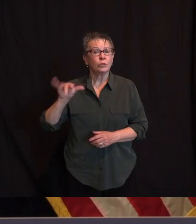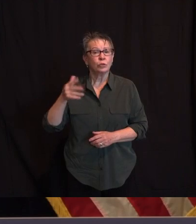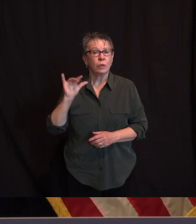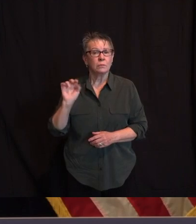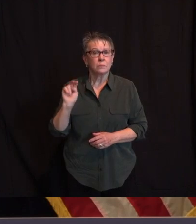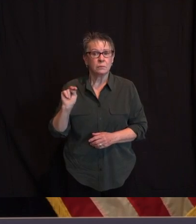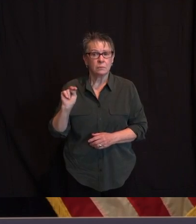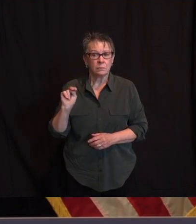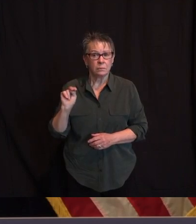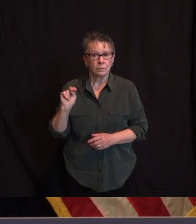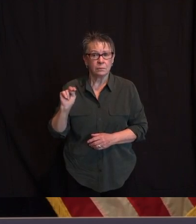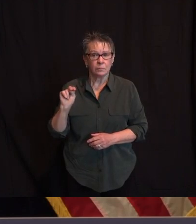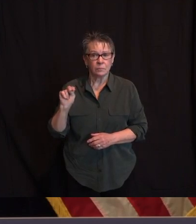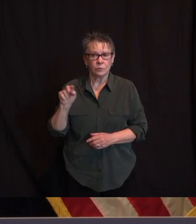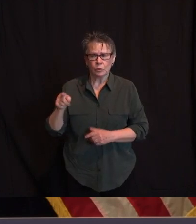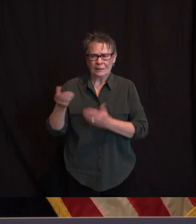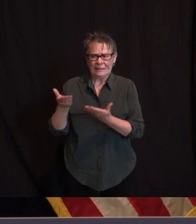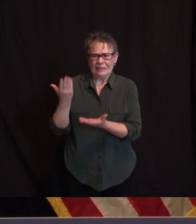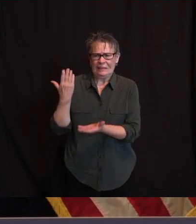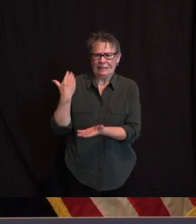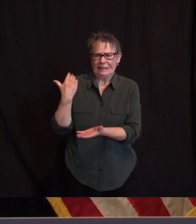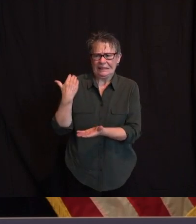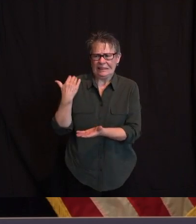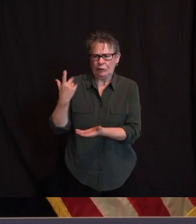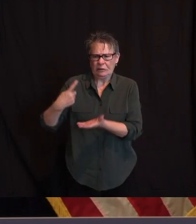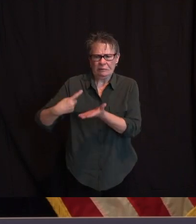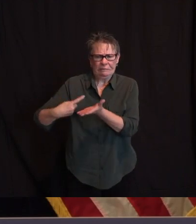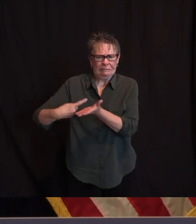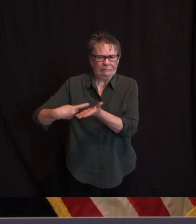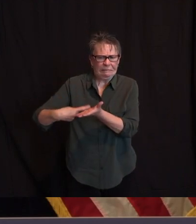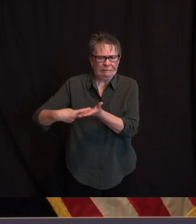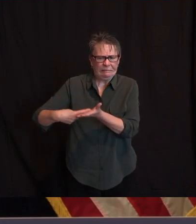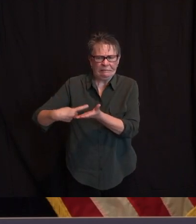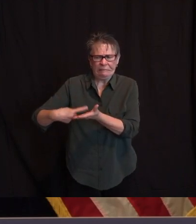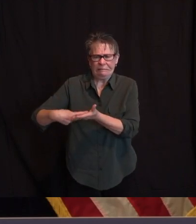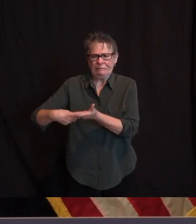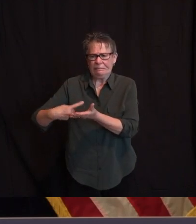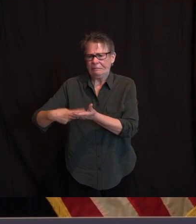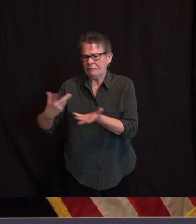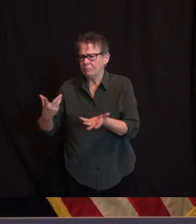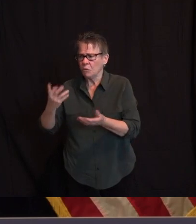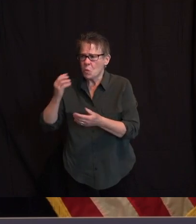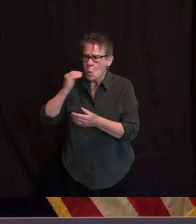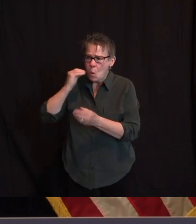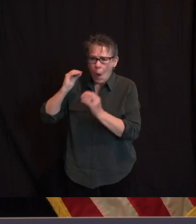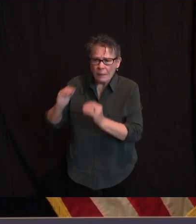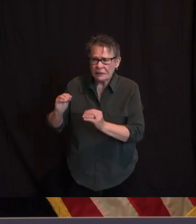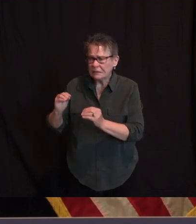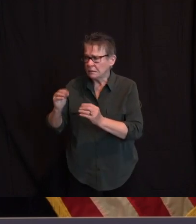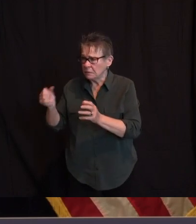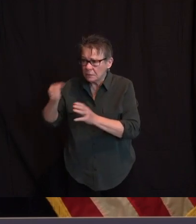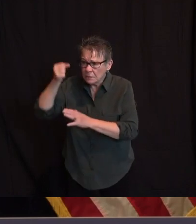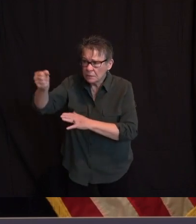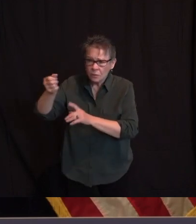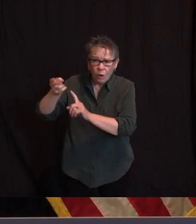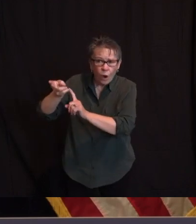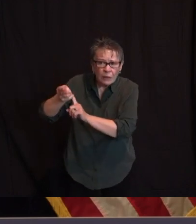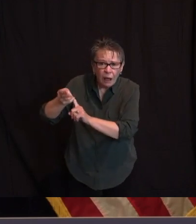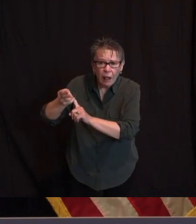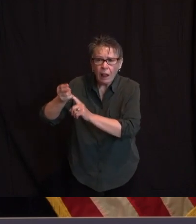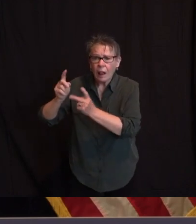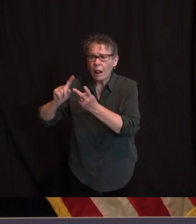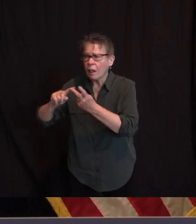specific conversations about hotels or dorms toward our homeless community. Maybe you all have we? So Judy will